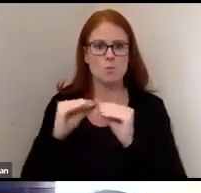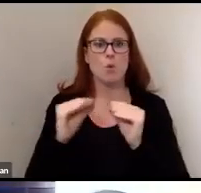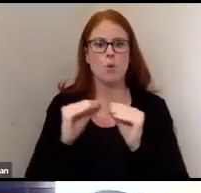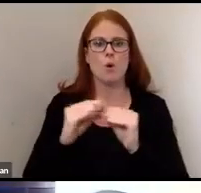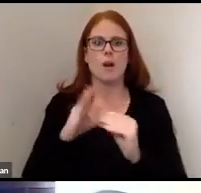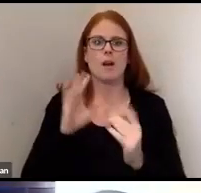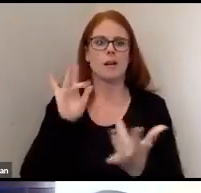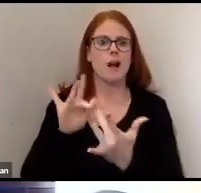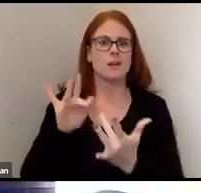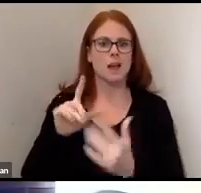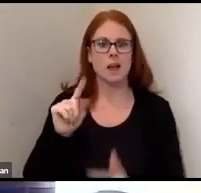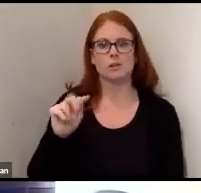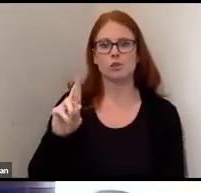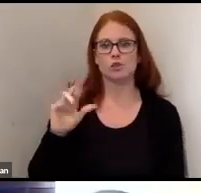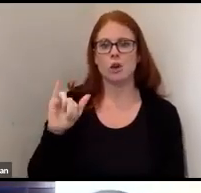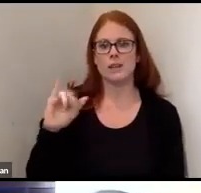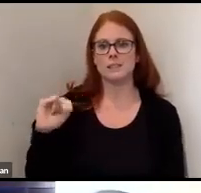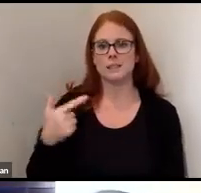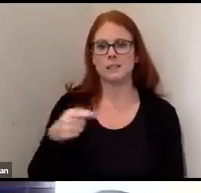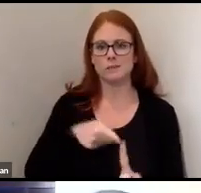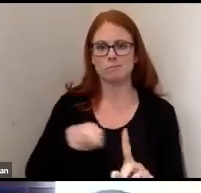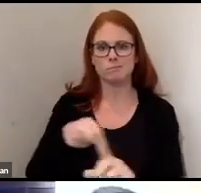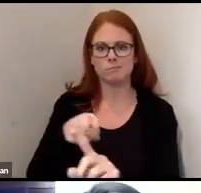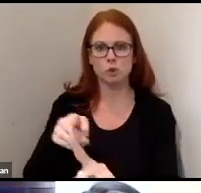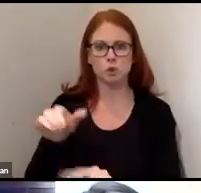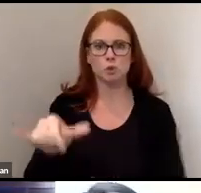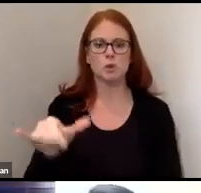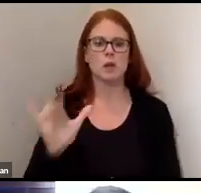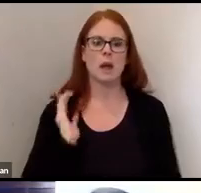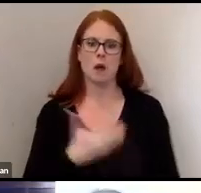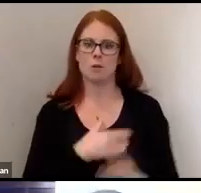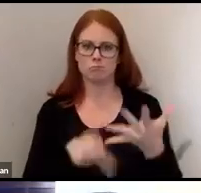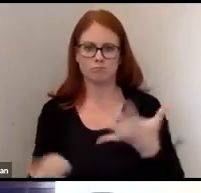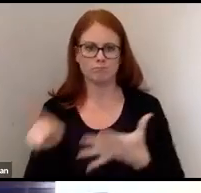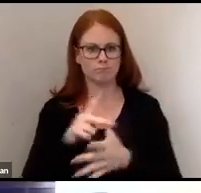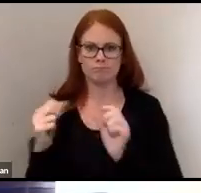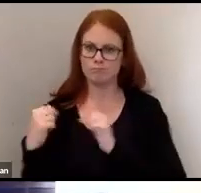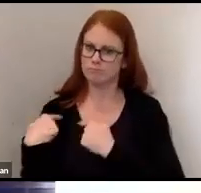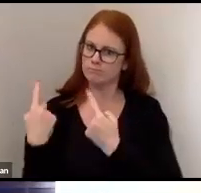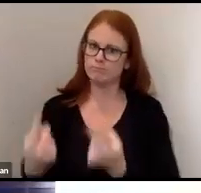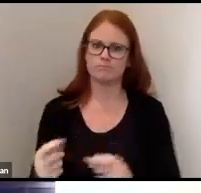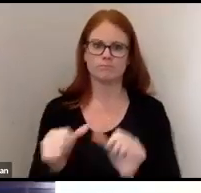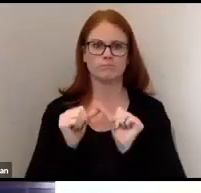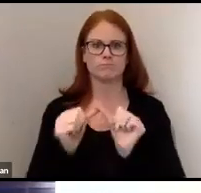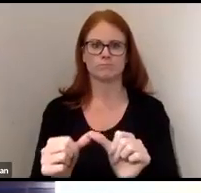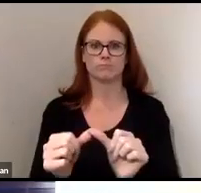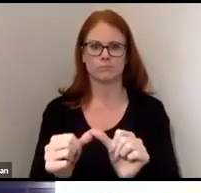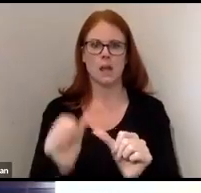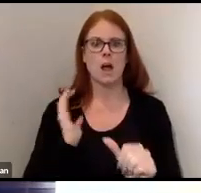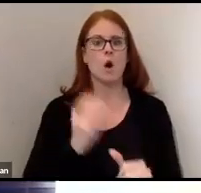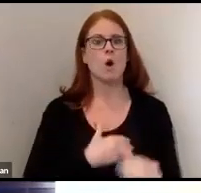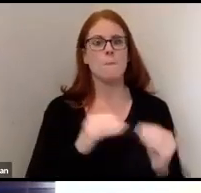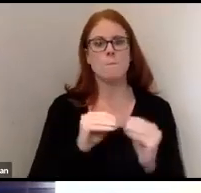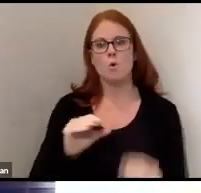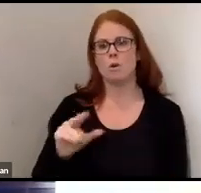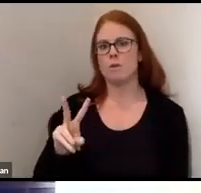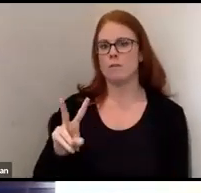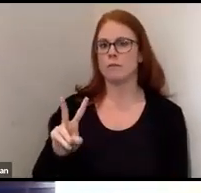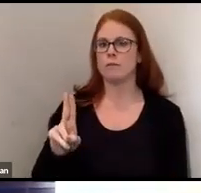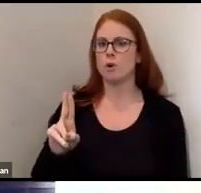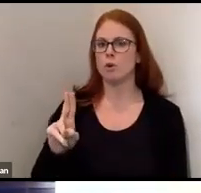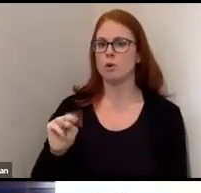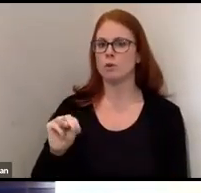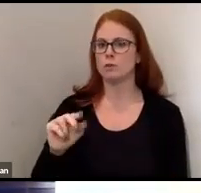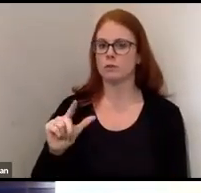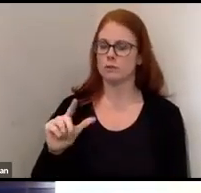contact tracing. And so our priorities have remained the same. Our more vulnerable older population and keeping our schools